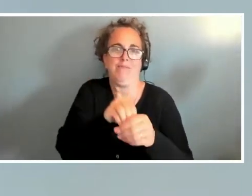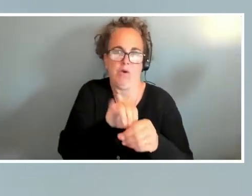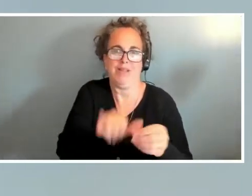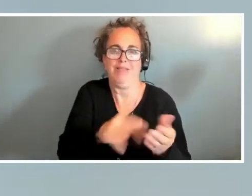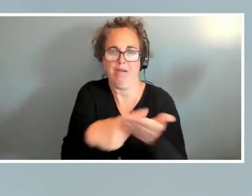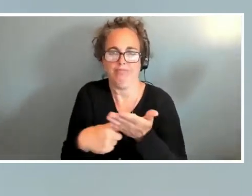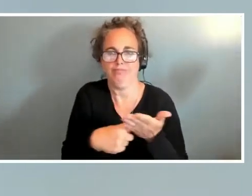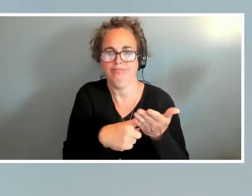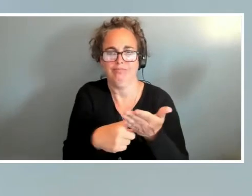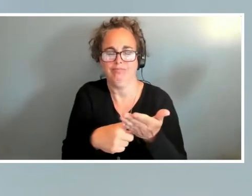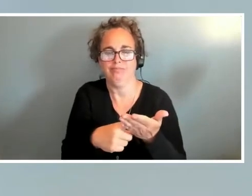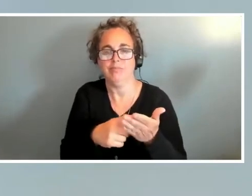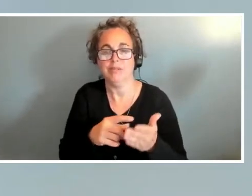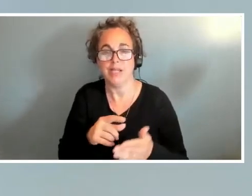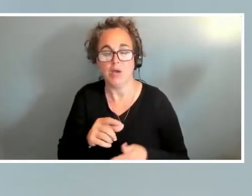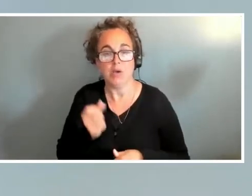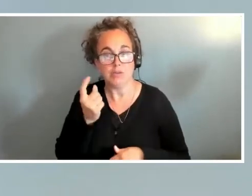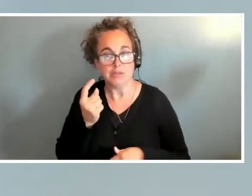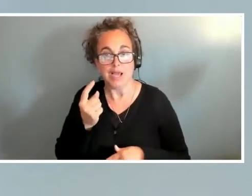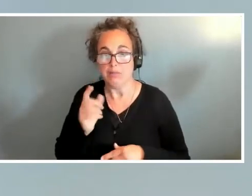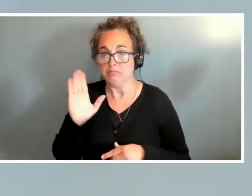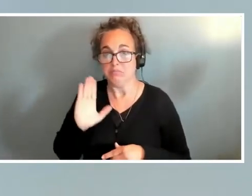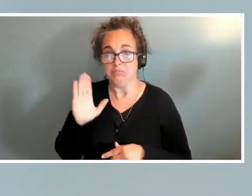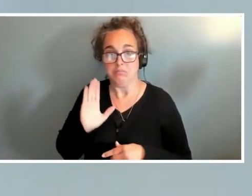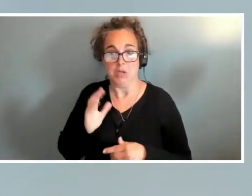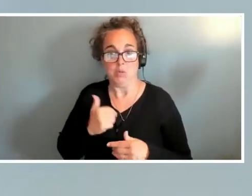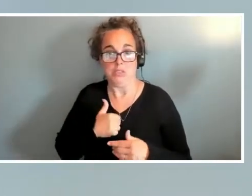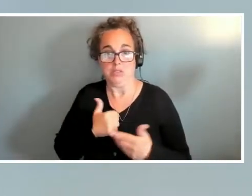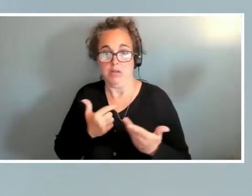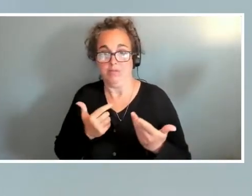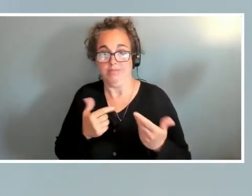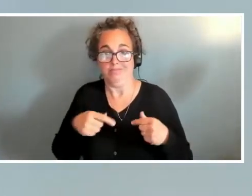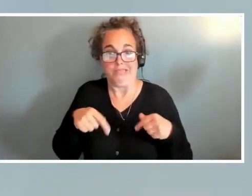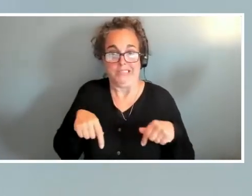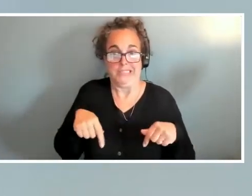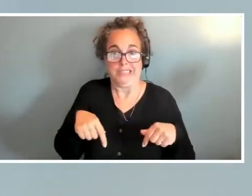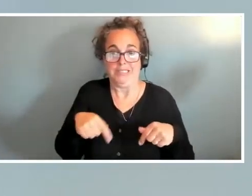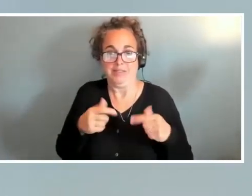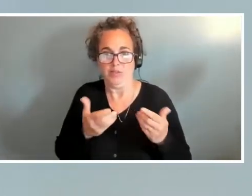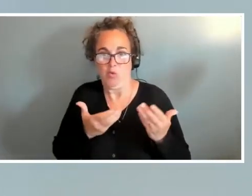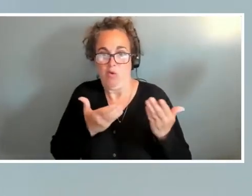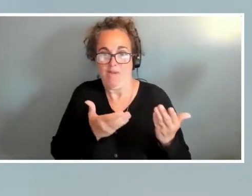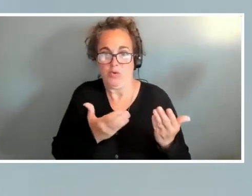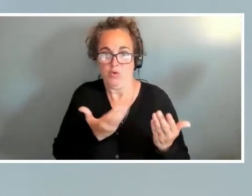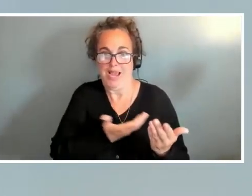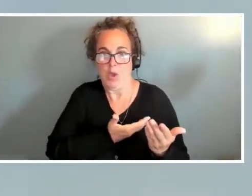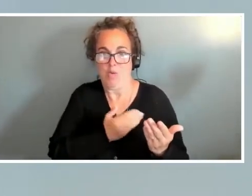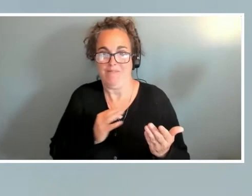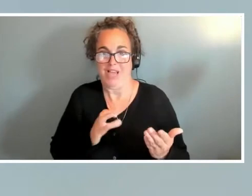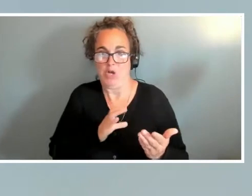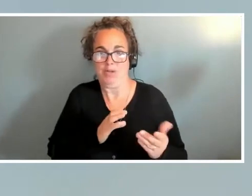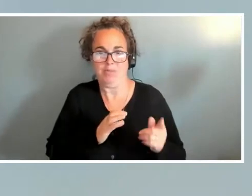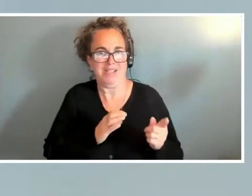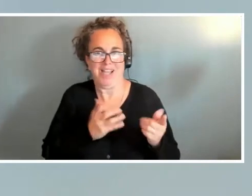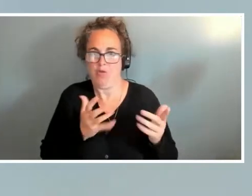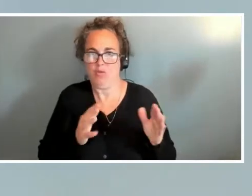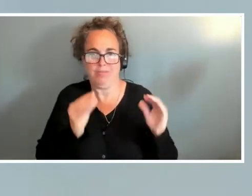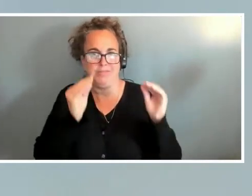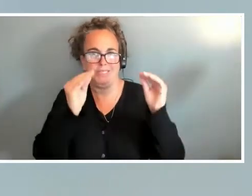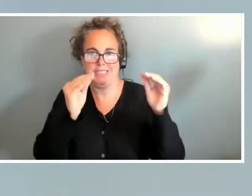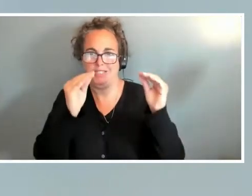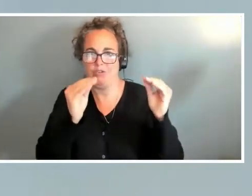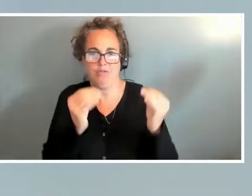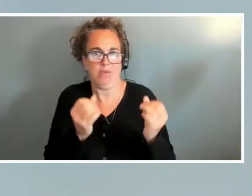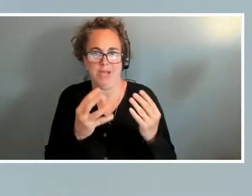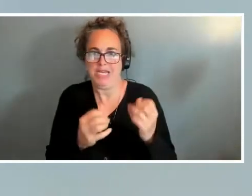little cautious about offering this to our existing faculty. They'd already been teaching for some years. I